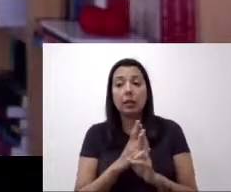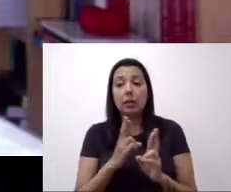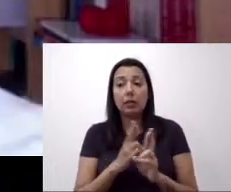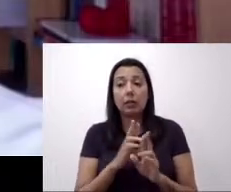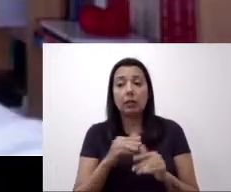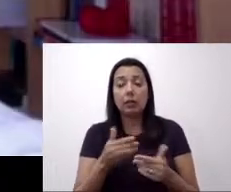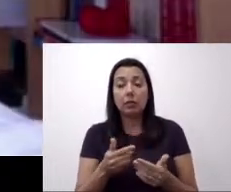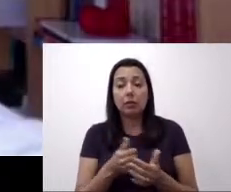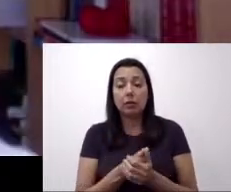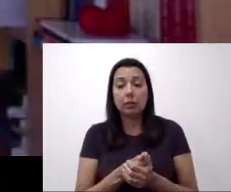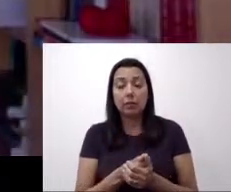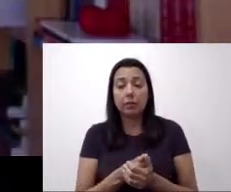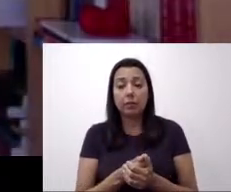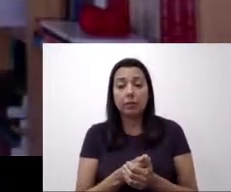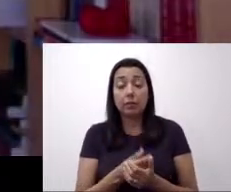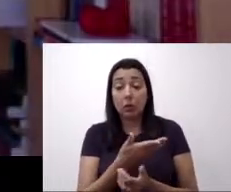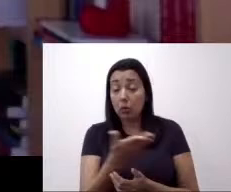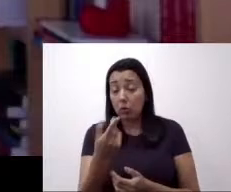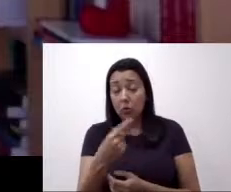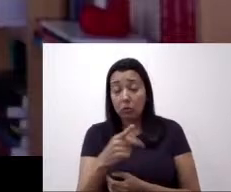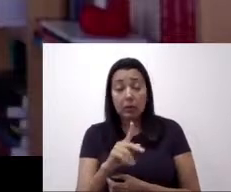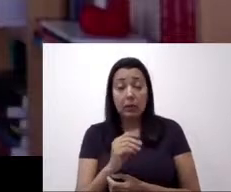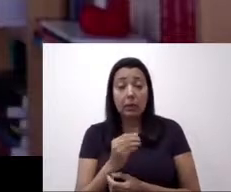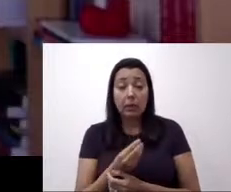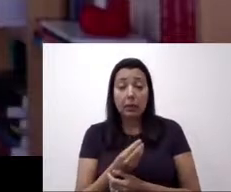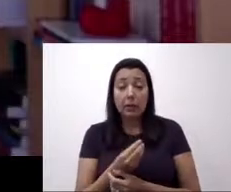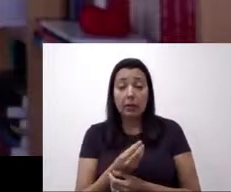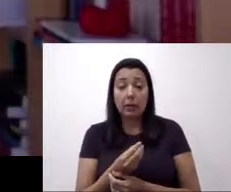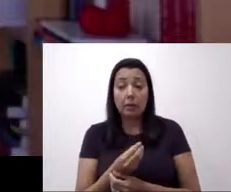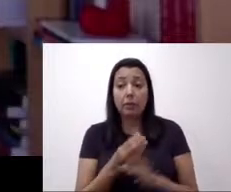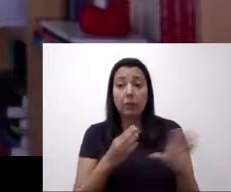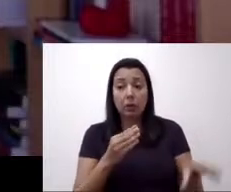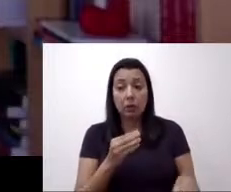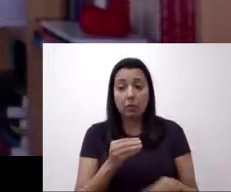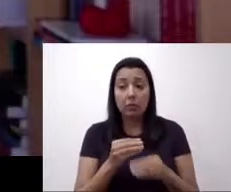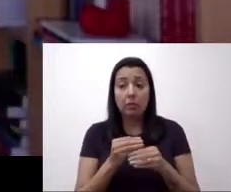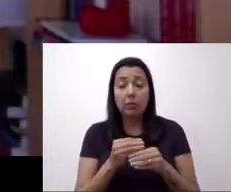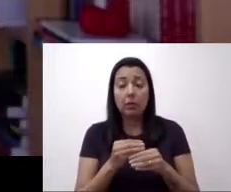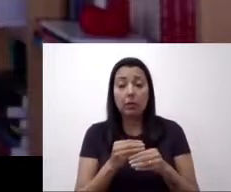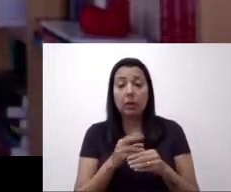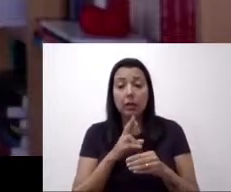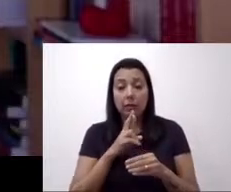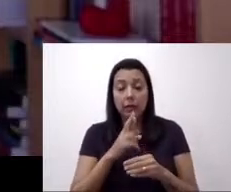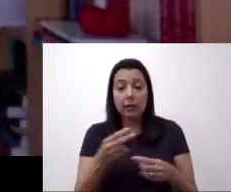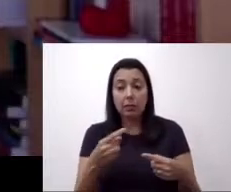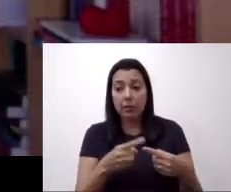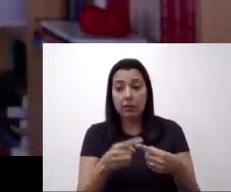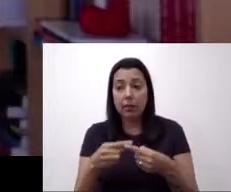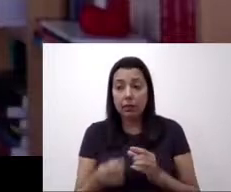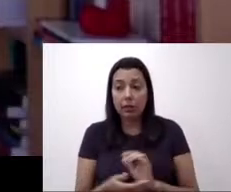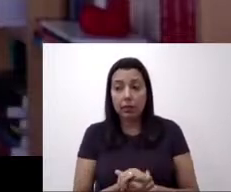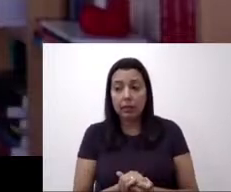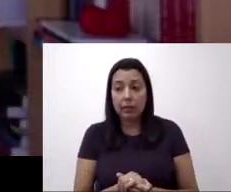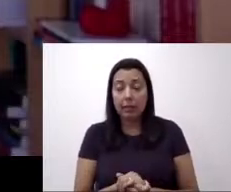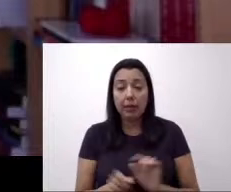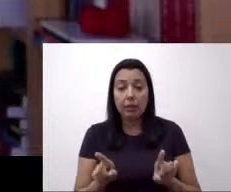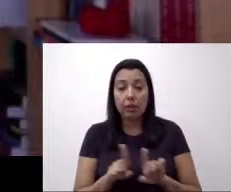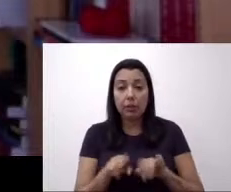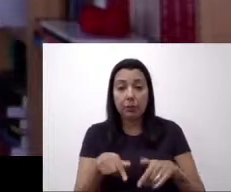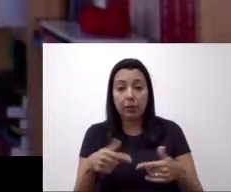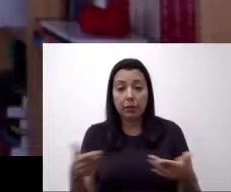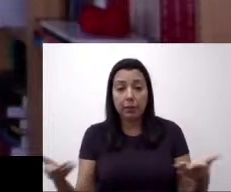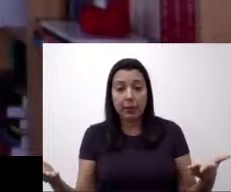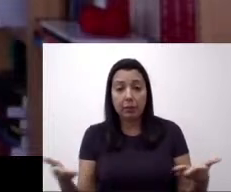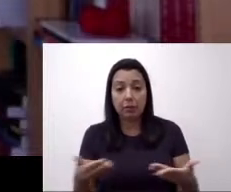how do you integrate the resistance to feminist conceptions,